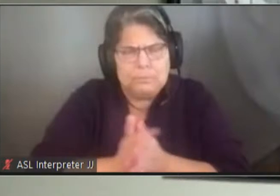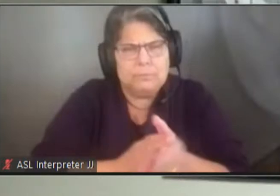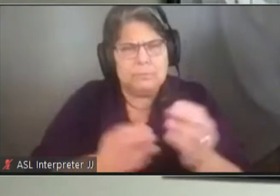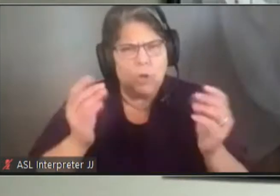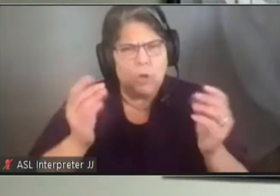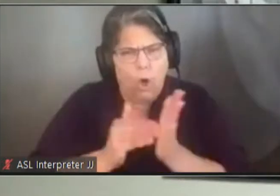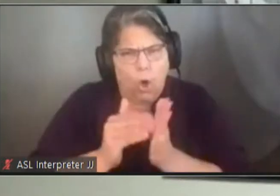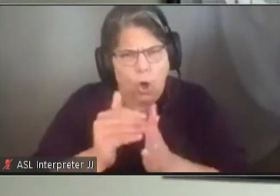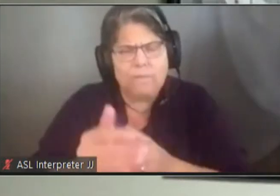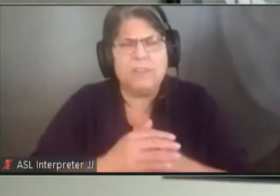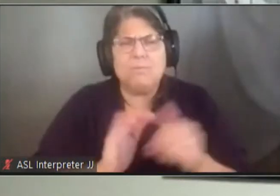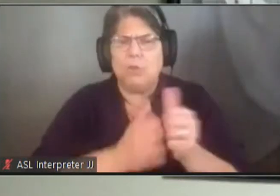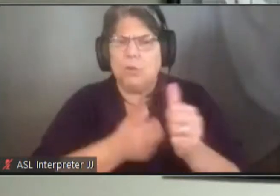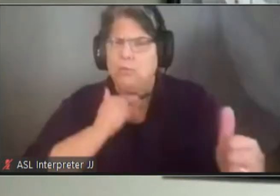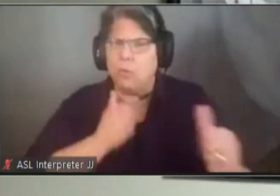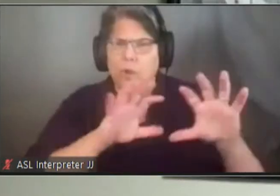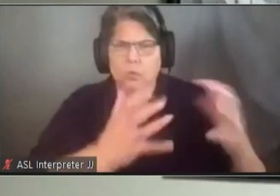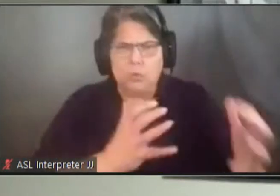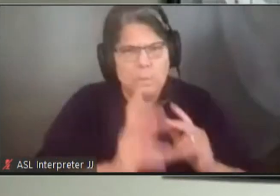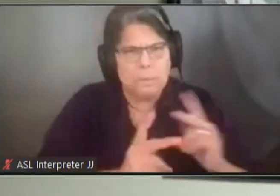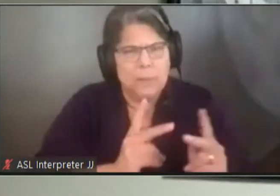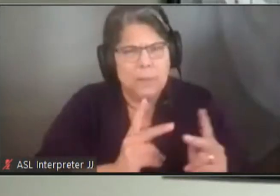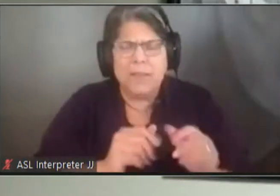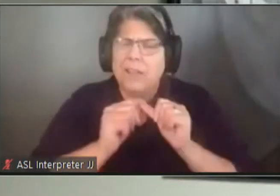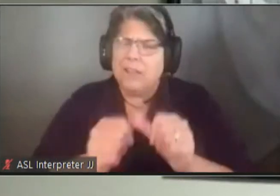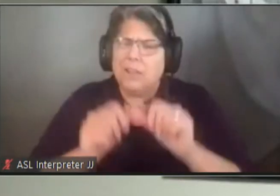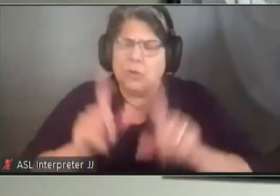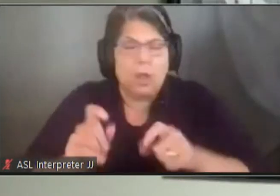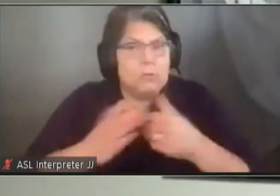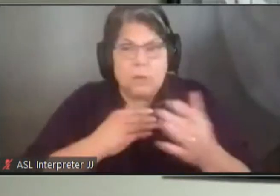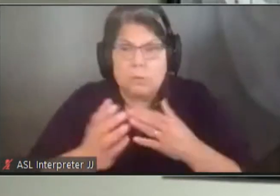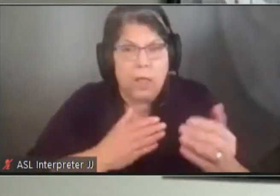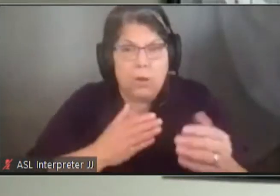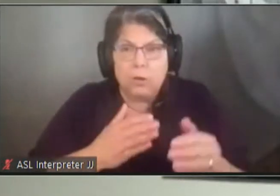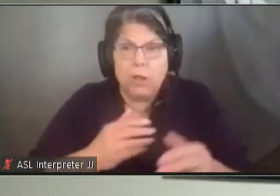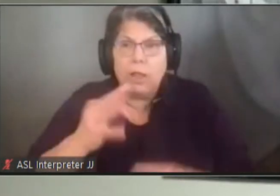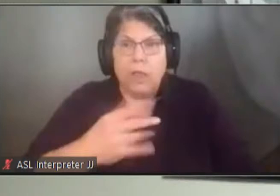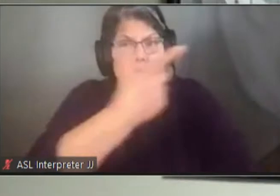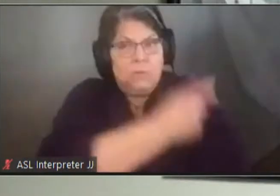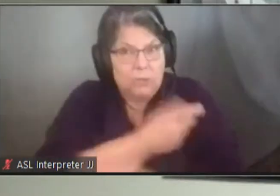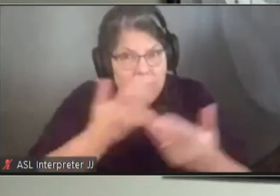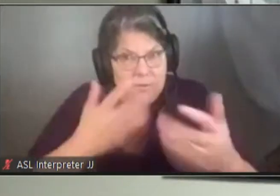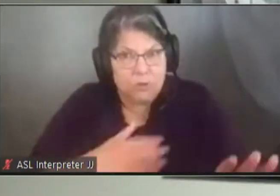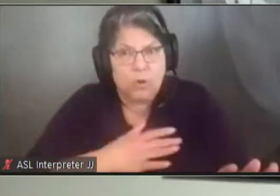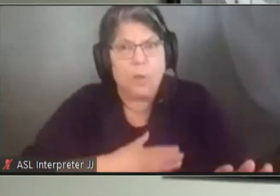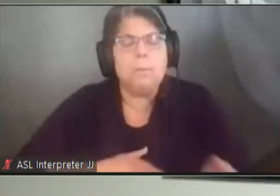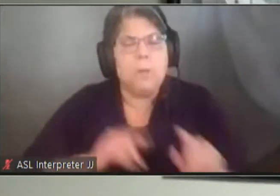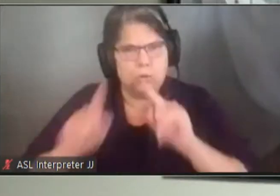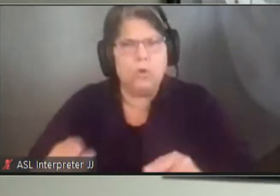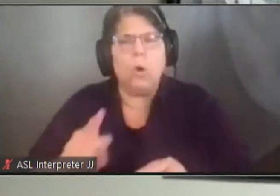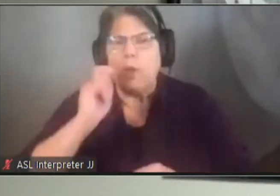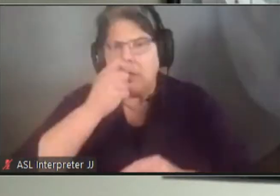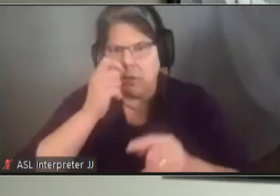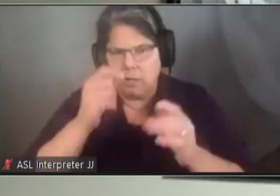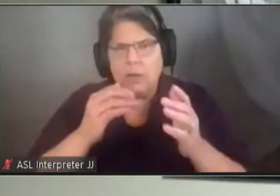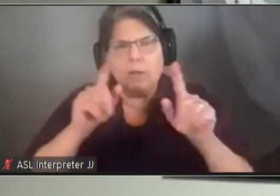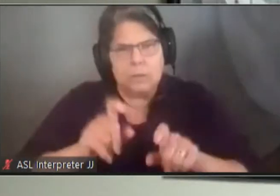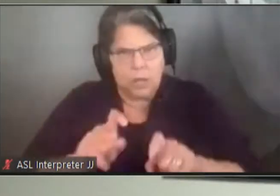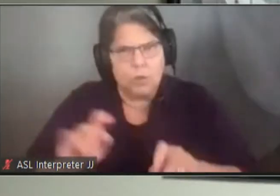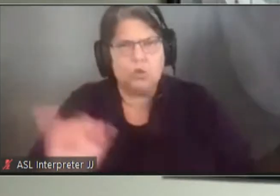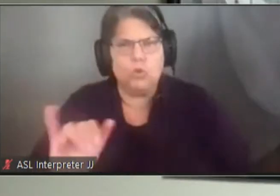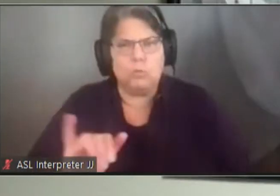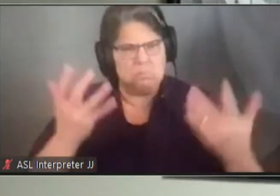and again, keep testing, even after getting the vaccines. And that's all I'll say for today.